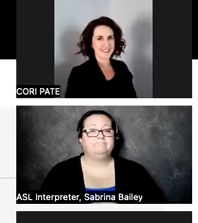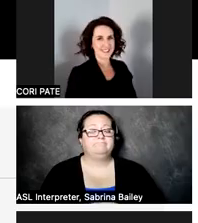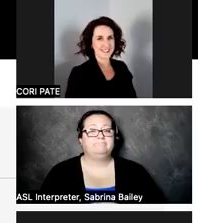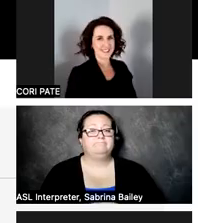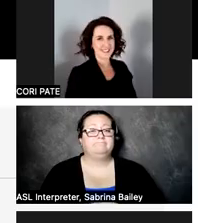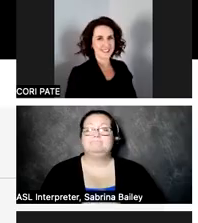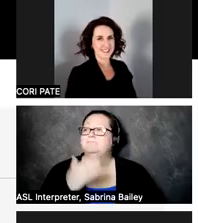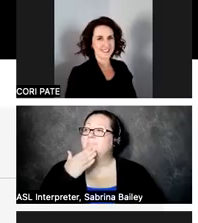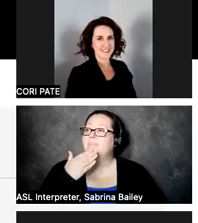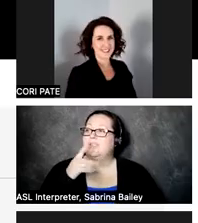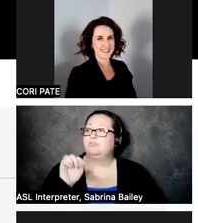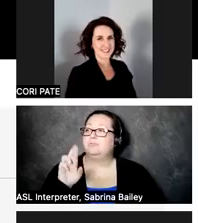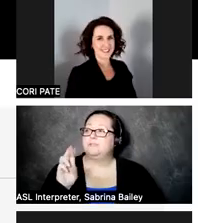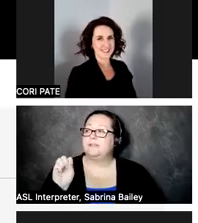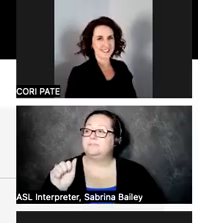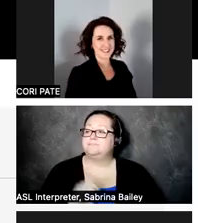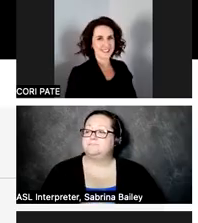Thank you, Teresa.